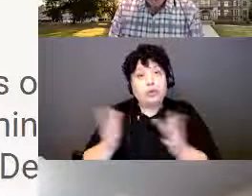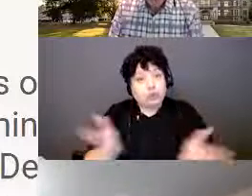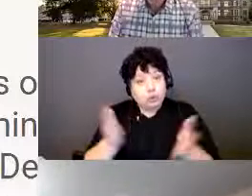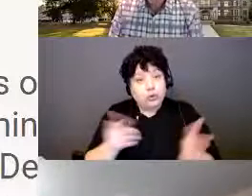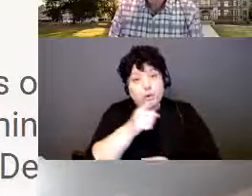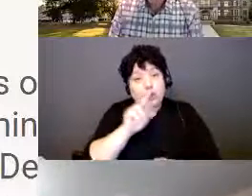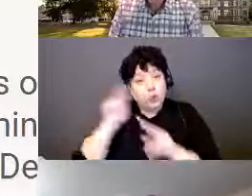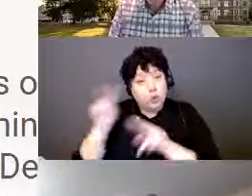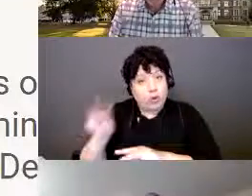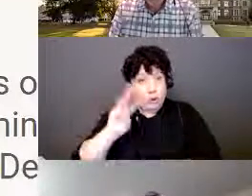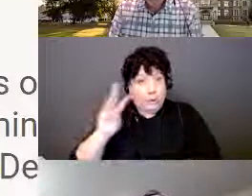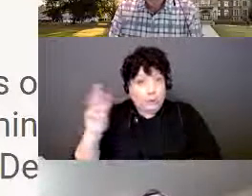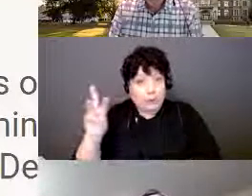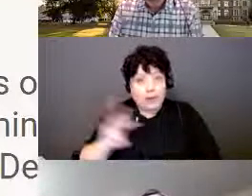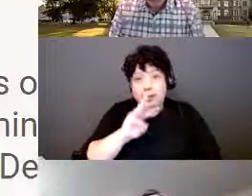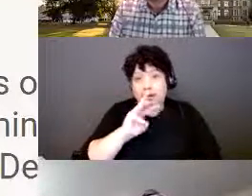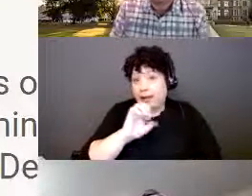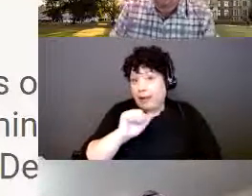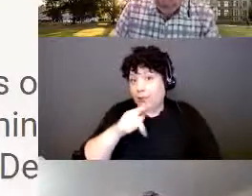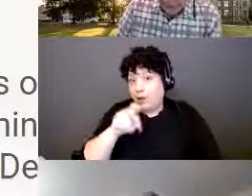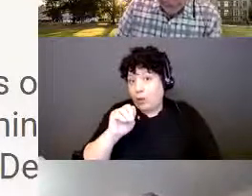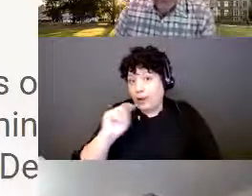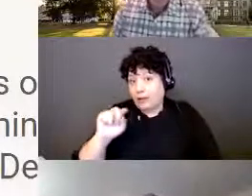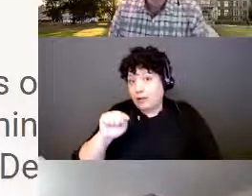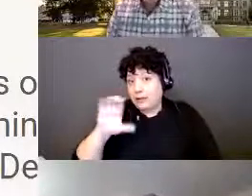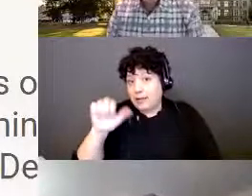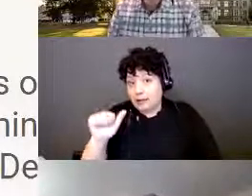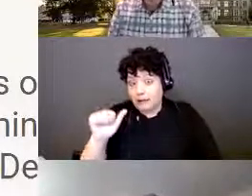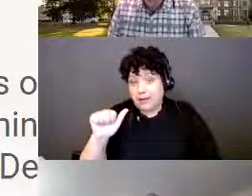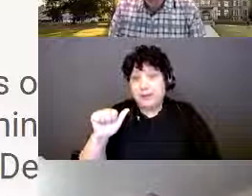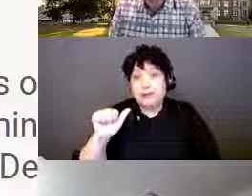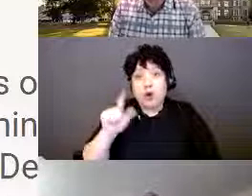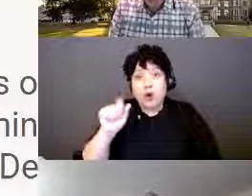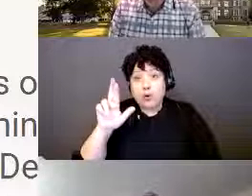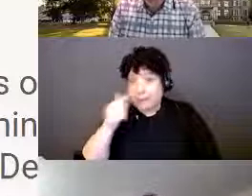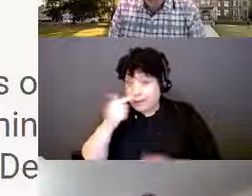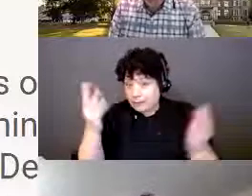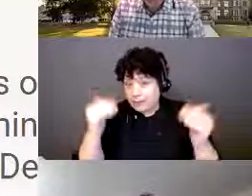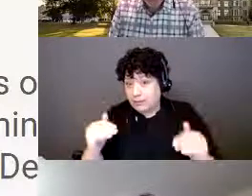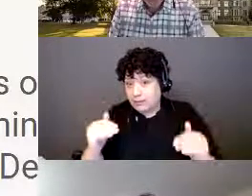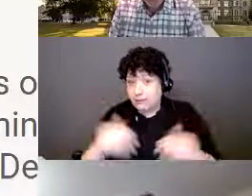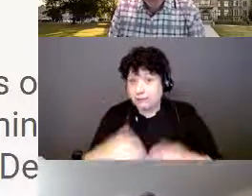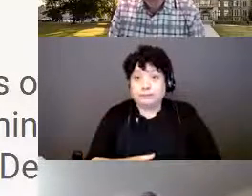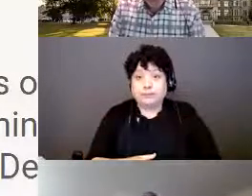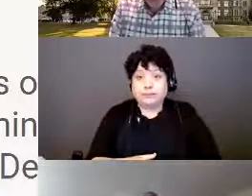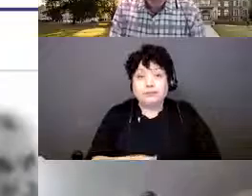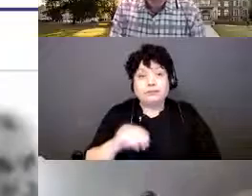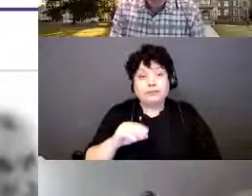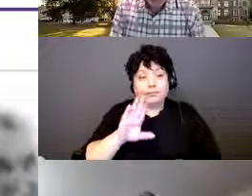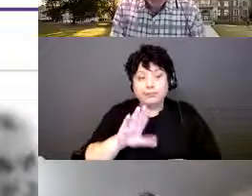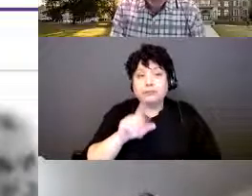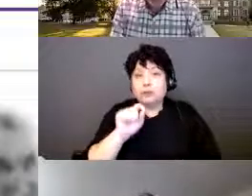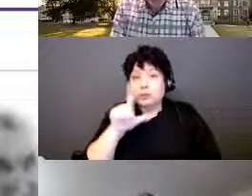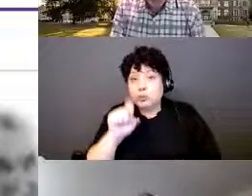go to that website, which is eapon.ca. Laura, can you just go to the next slide? And you can find some of our tools